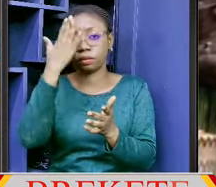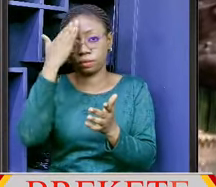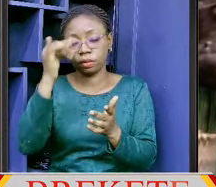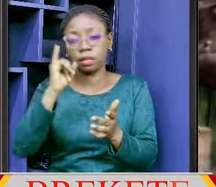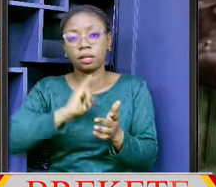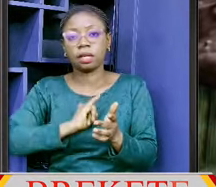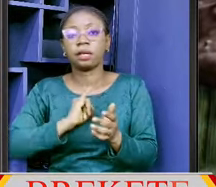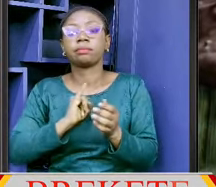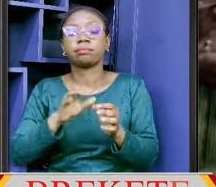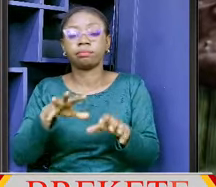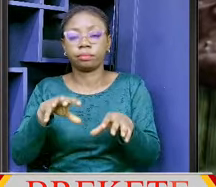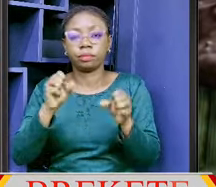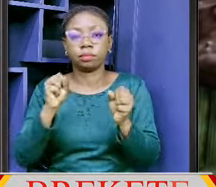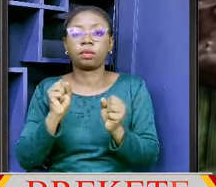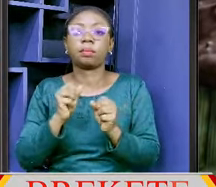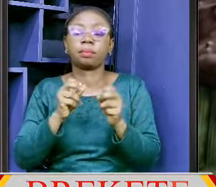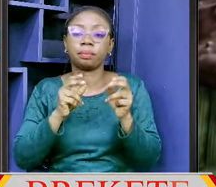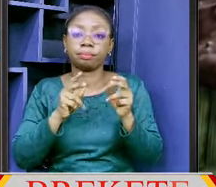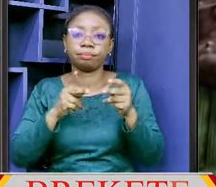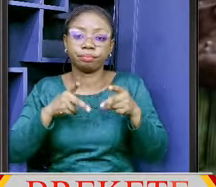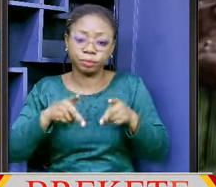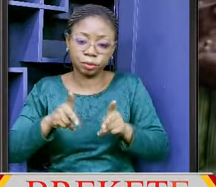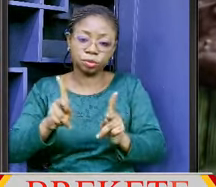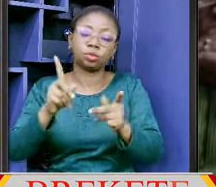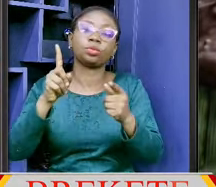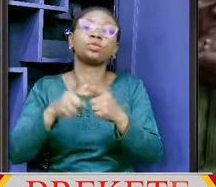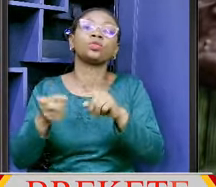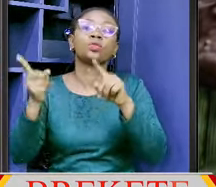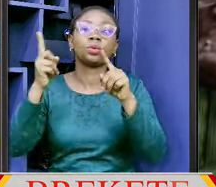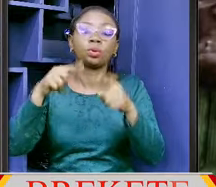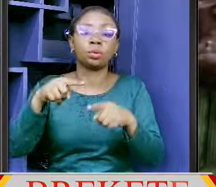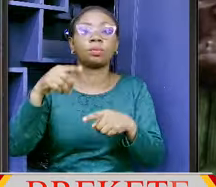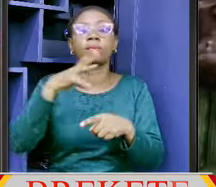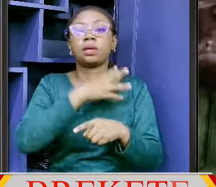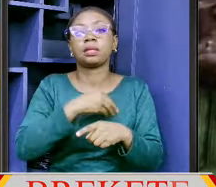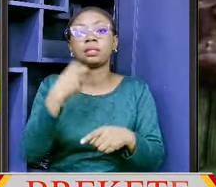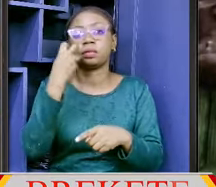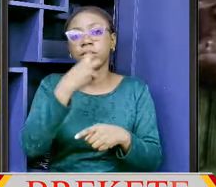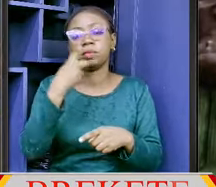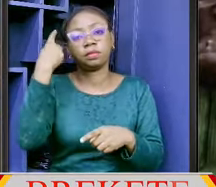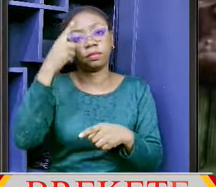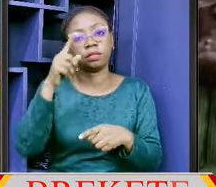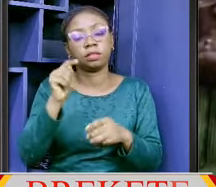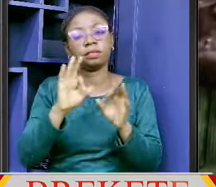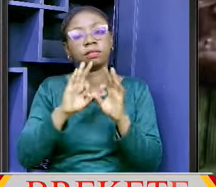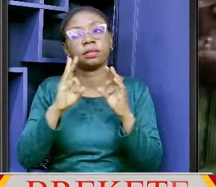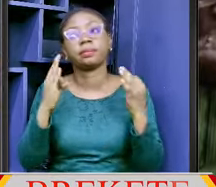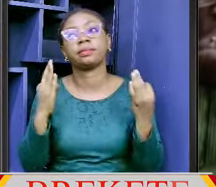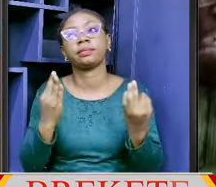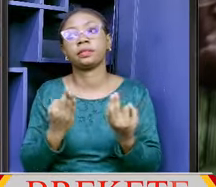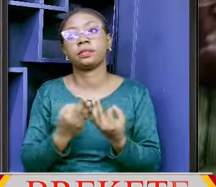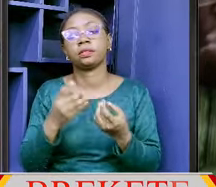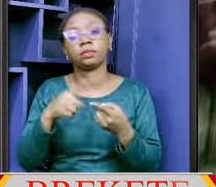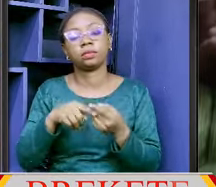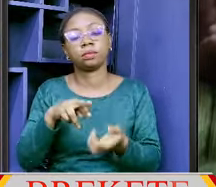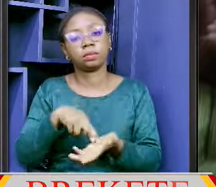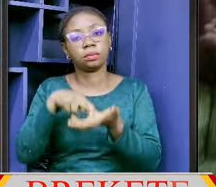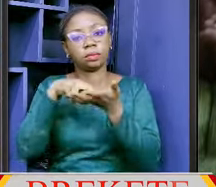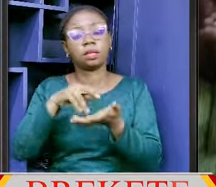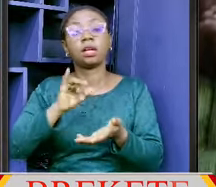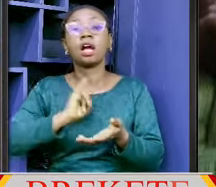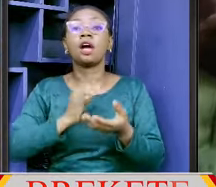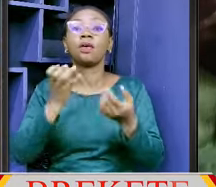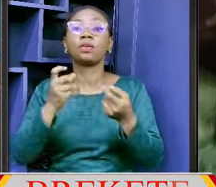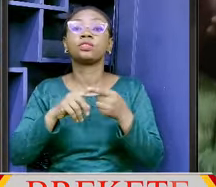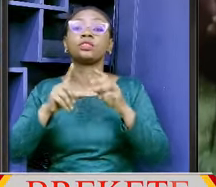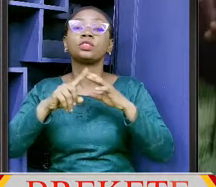took the permission from him that I will come for the sake of the family to represent. So let me start